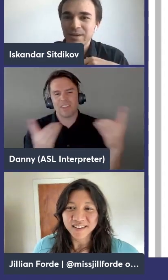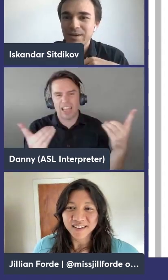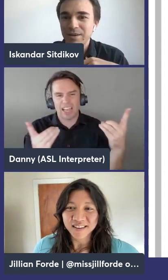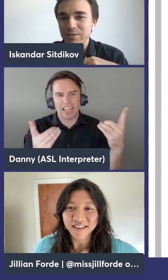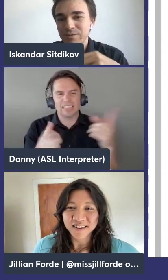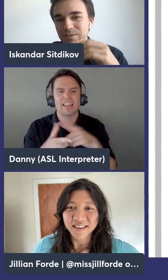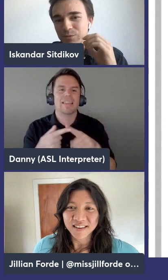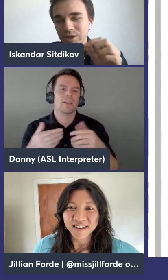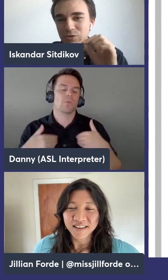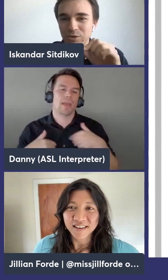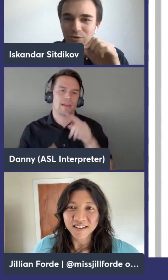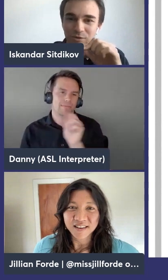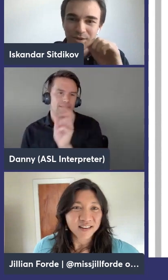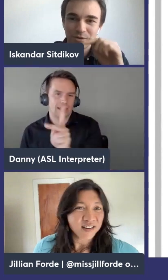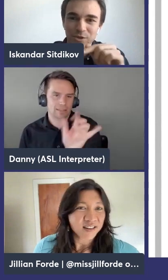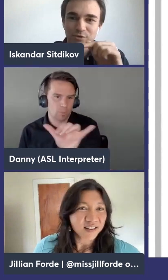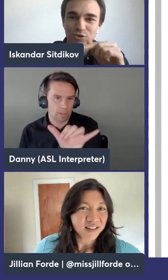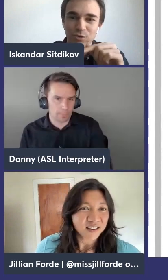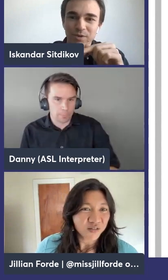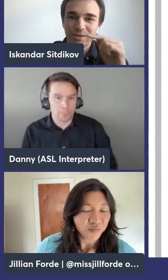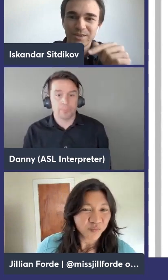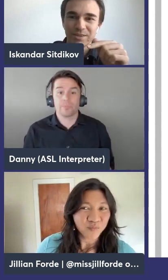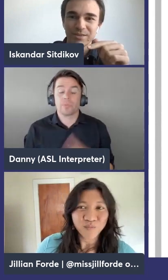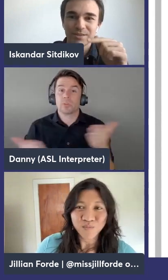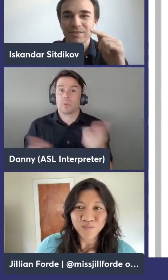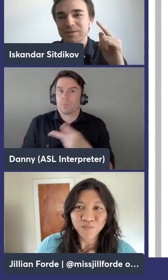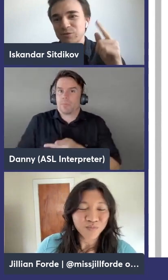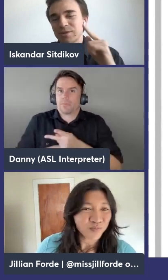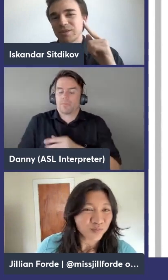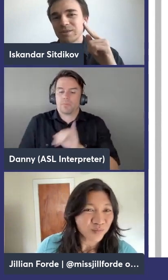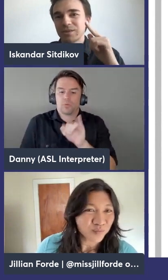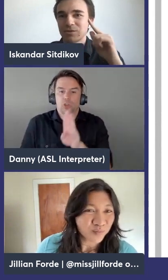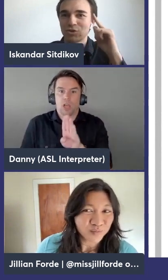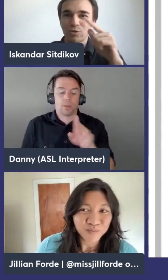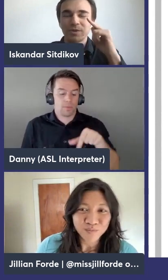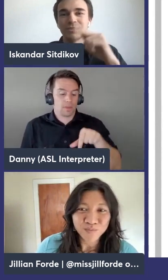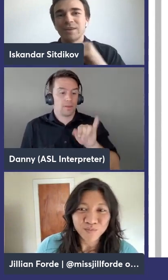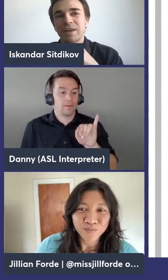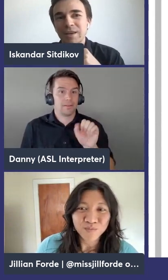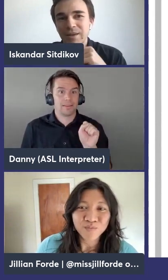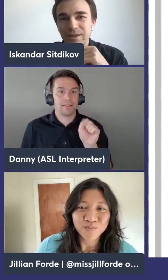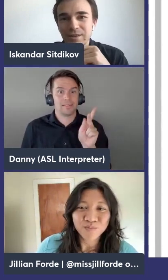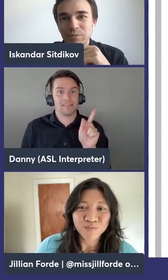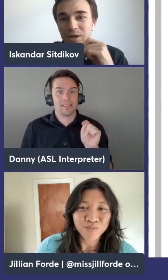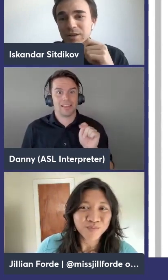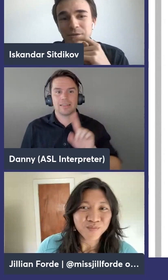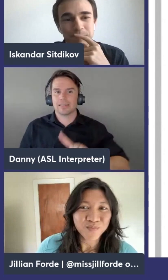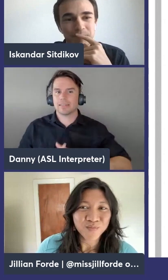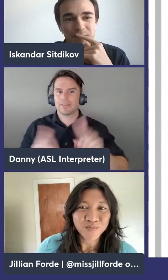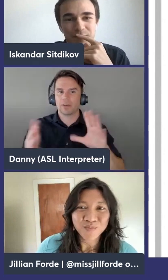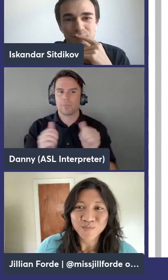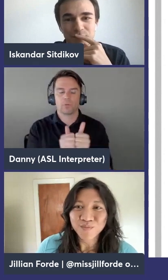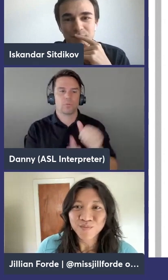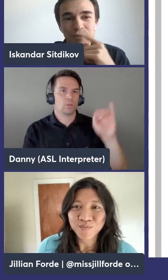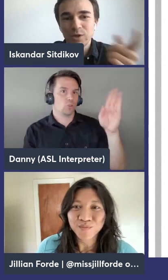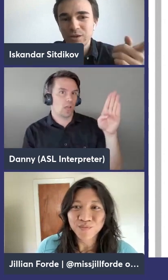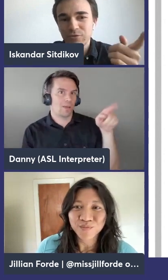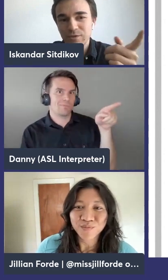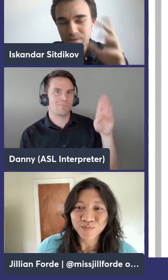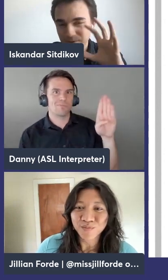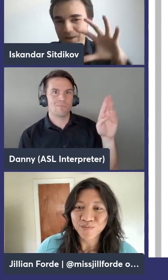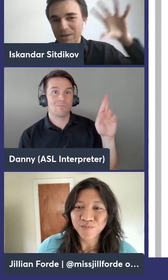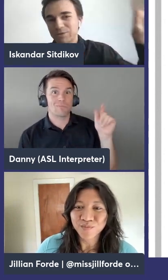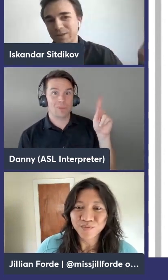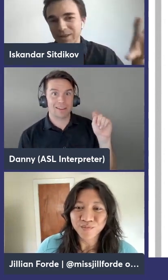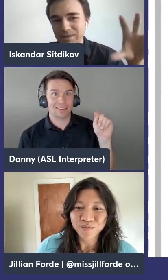task. And we have to be careful here because job in Qiskit is a different thing that is job in Braket. So, and we